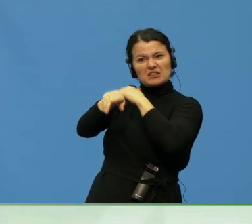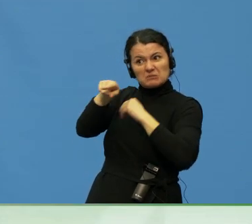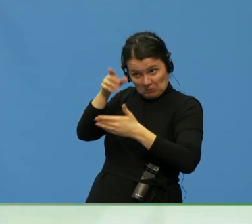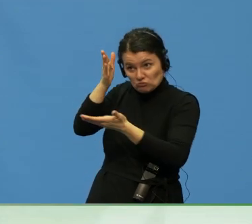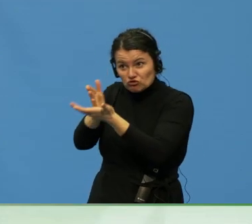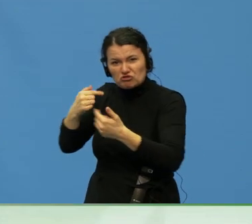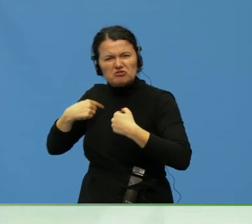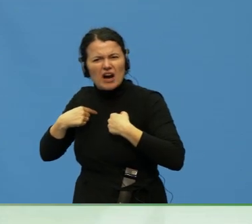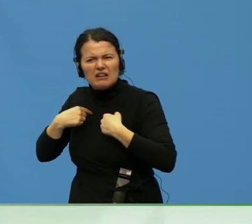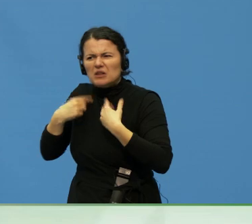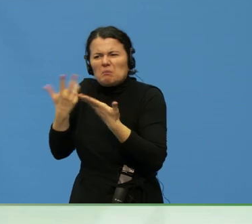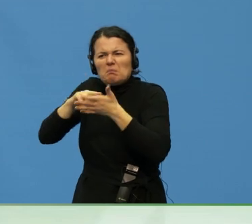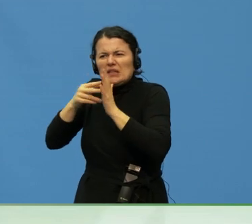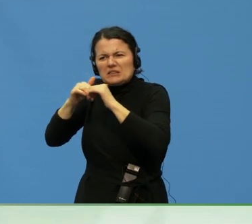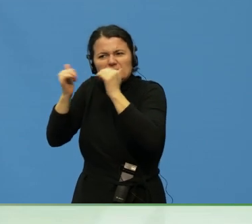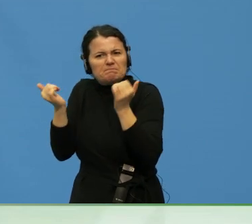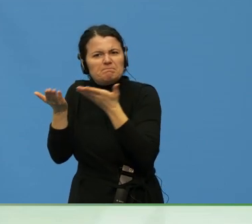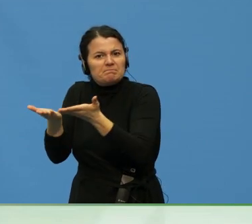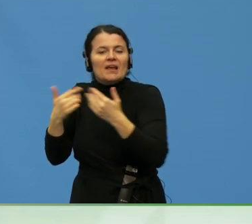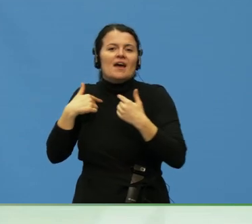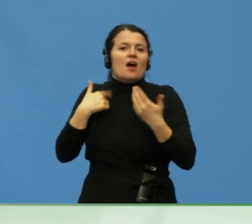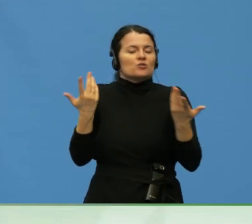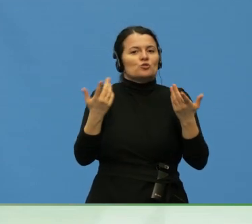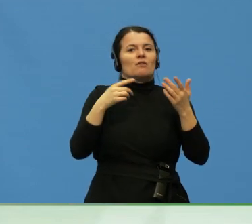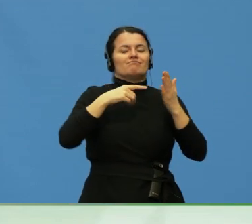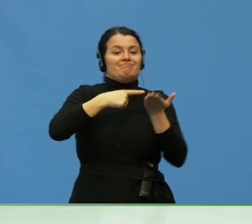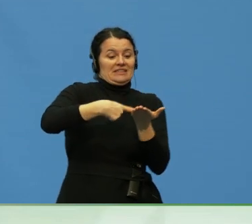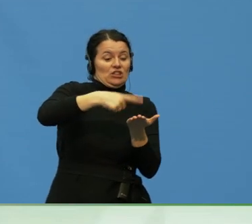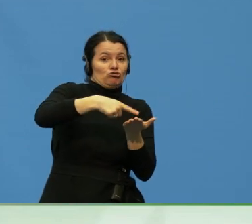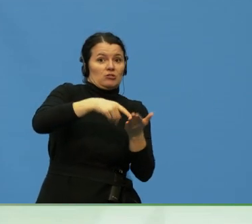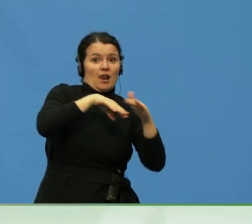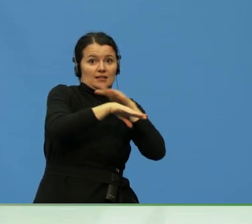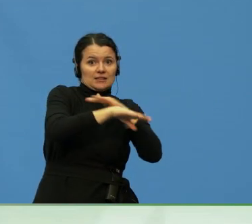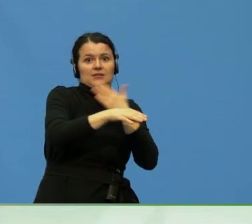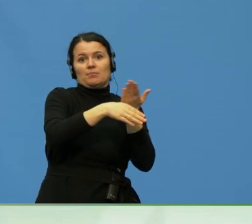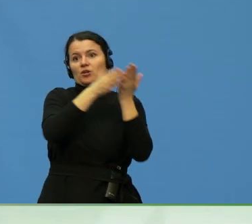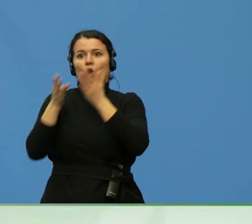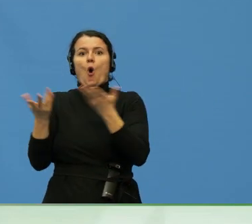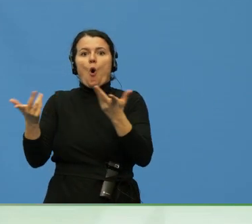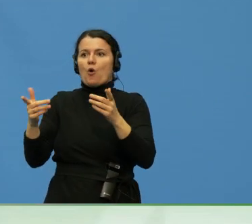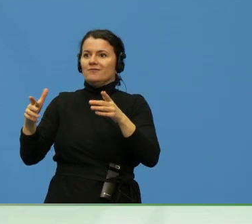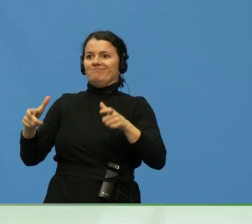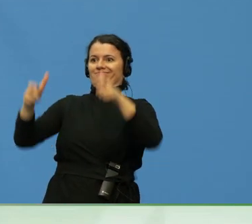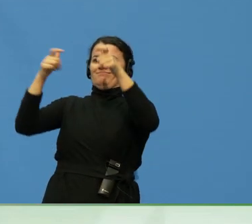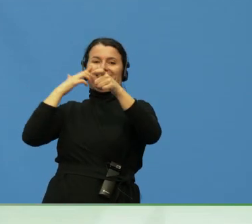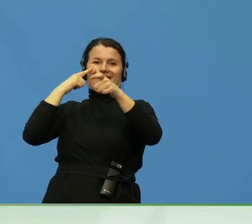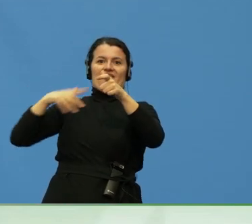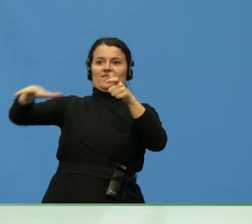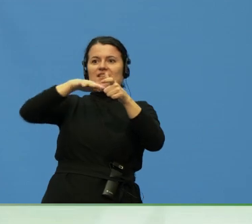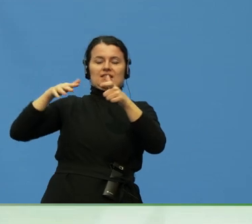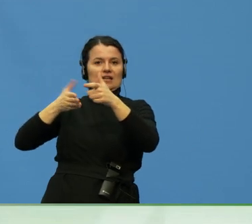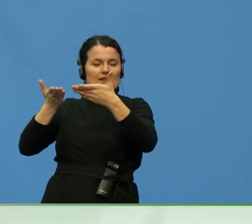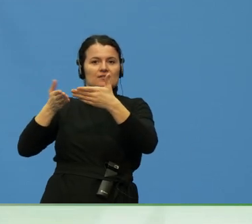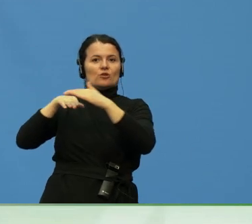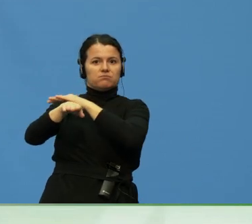focus on accessibility in general and digital accessibility in particular, and not touch upon any other rights that are defined